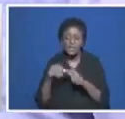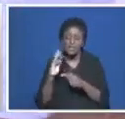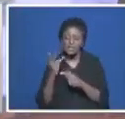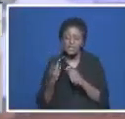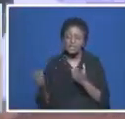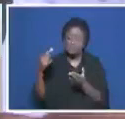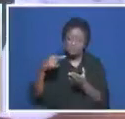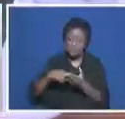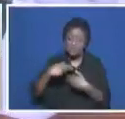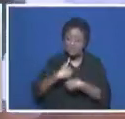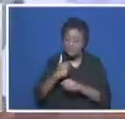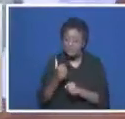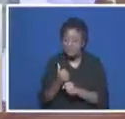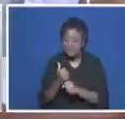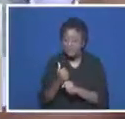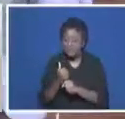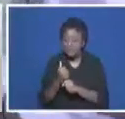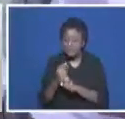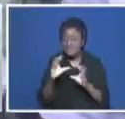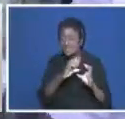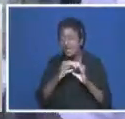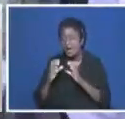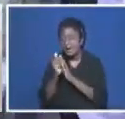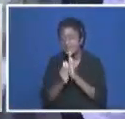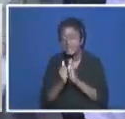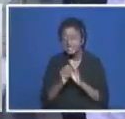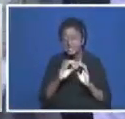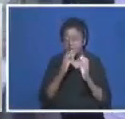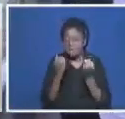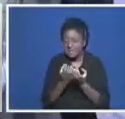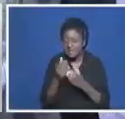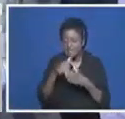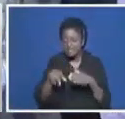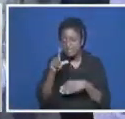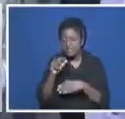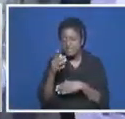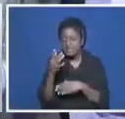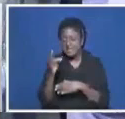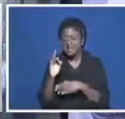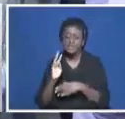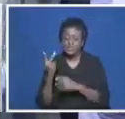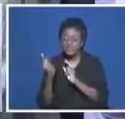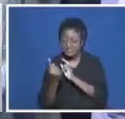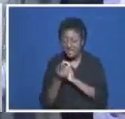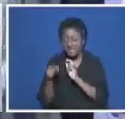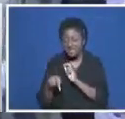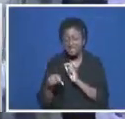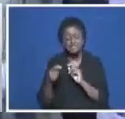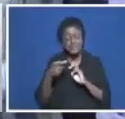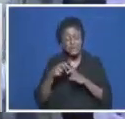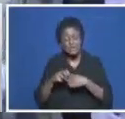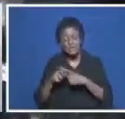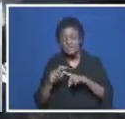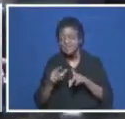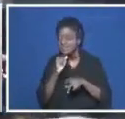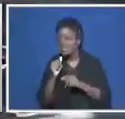in 2018, we met the problem, but it was not what we have now. From 2019 till